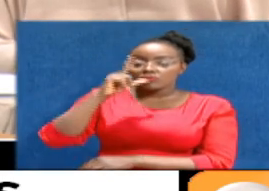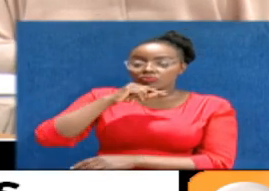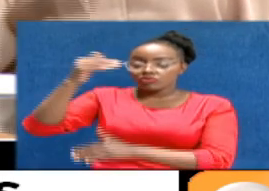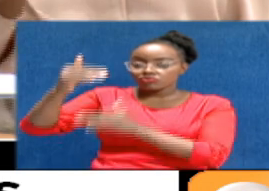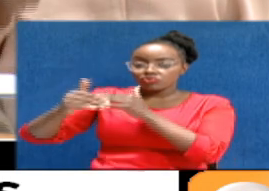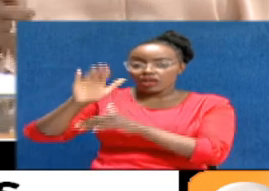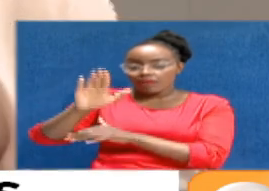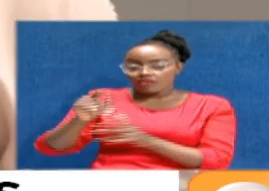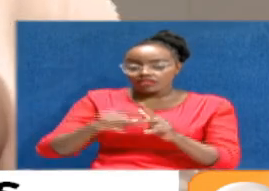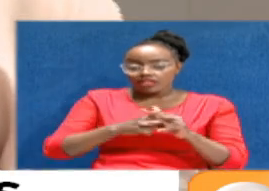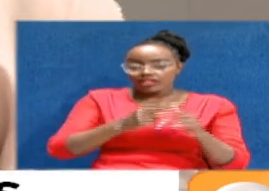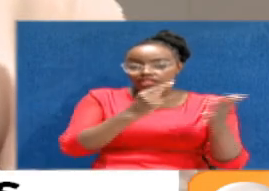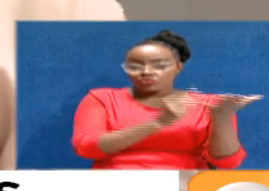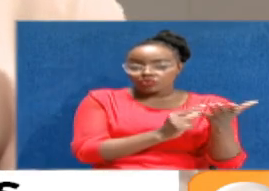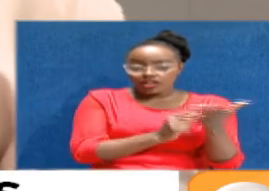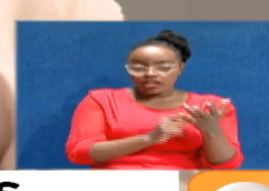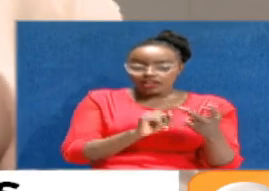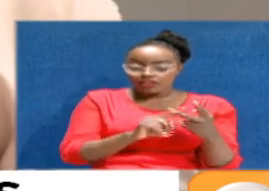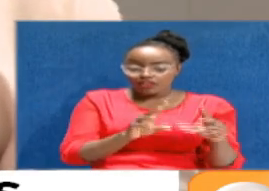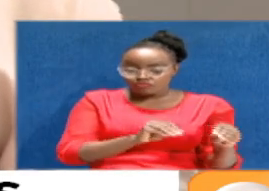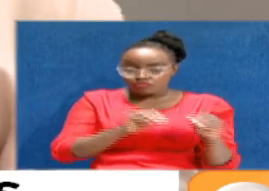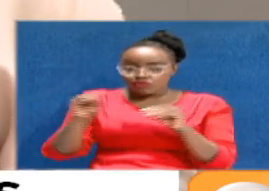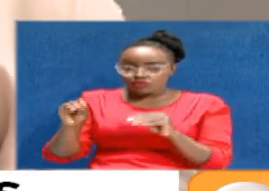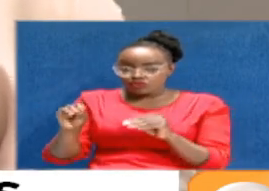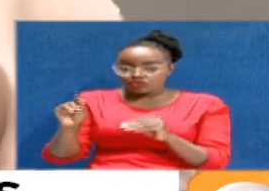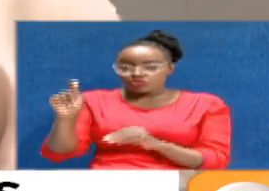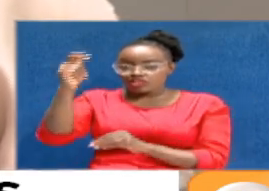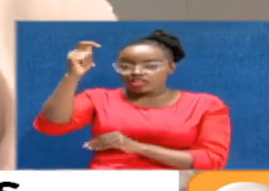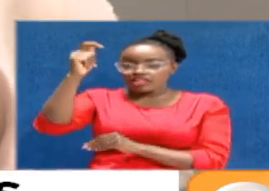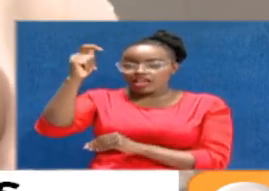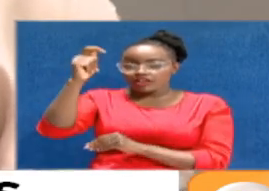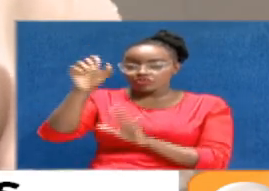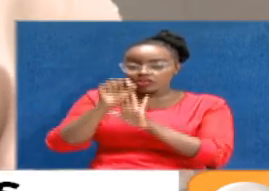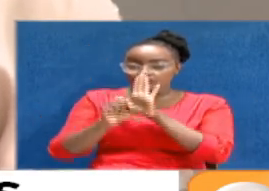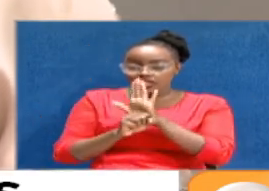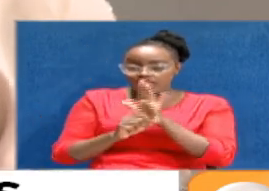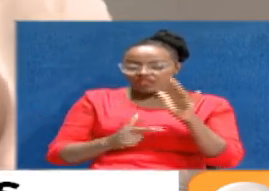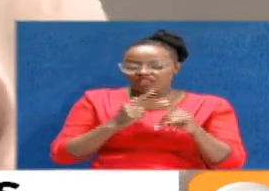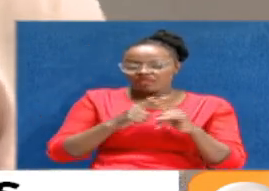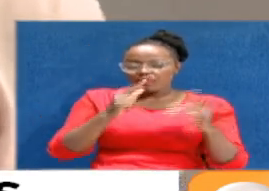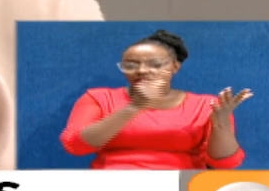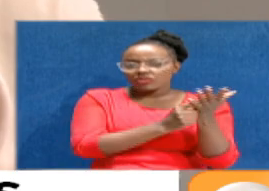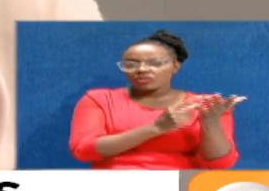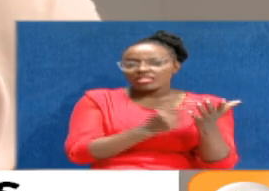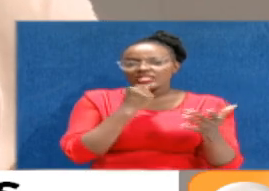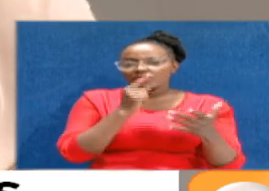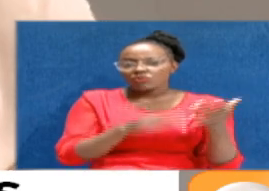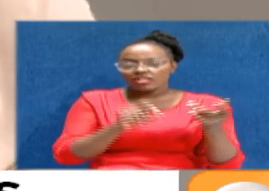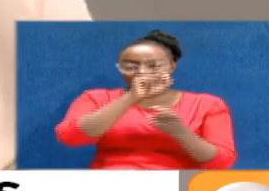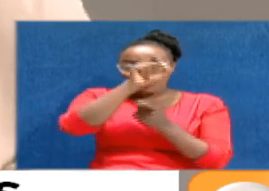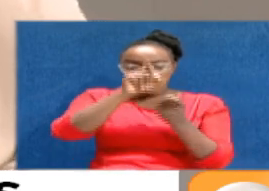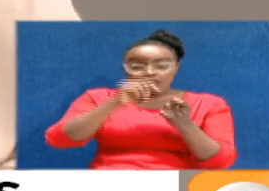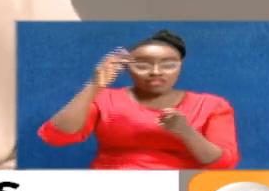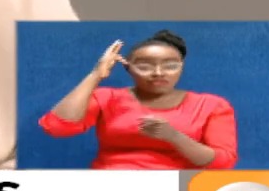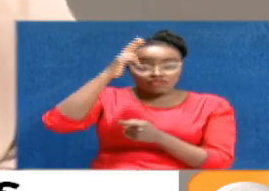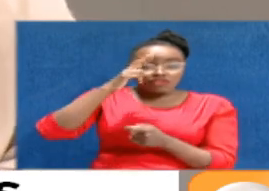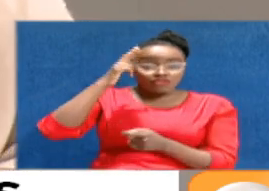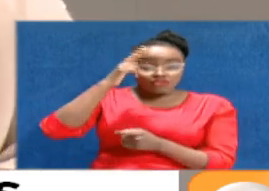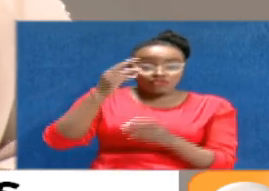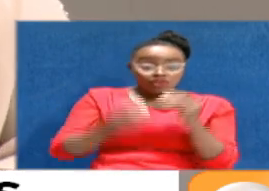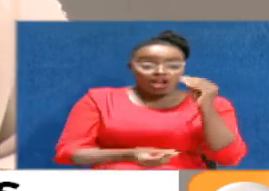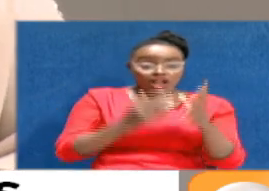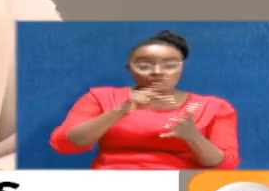neighbors. She started in Uganda, and now she came to Kenya for a state visit, though the Uganda was for a specific reason for